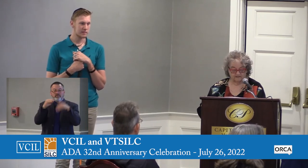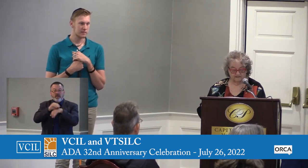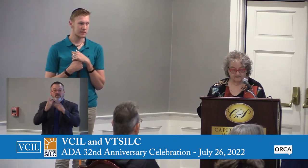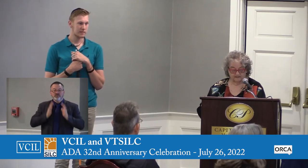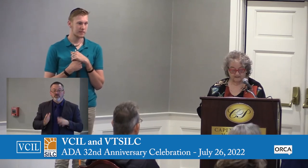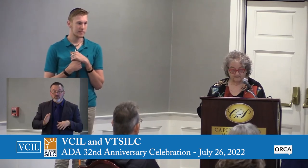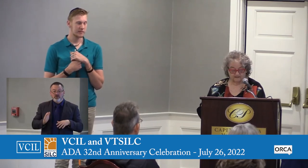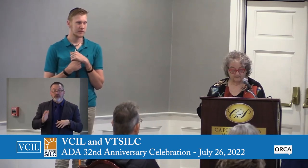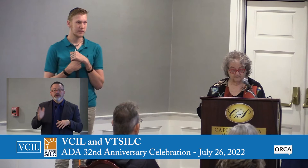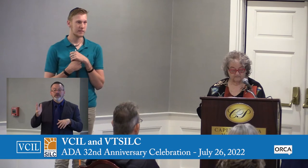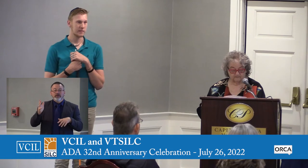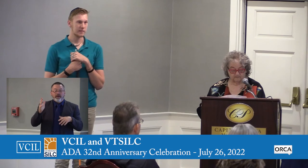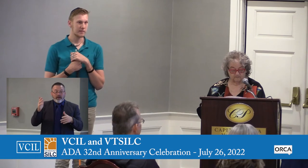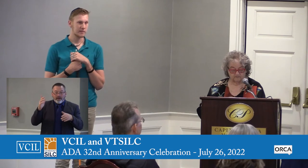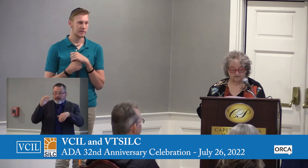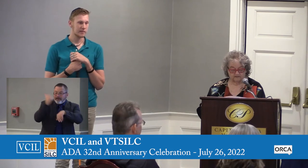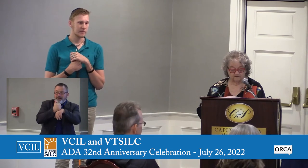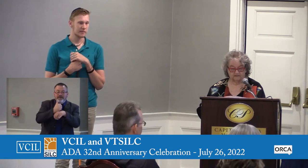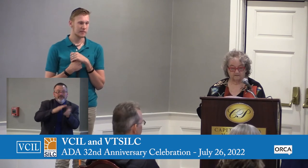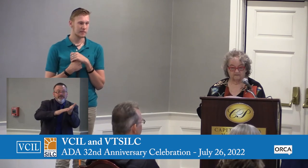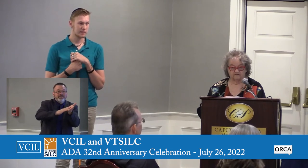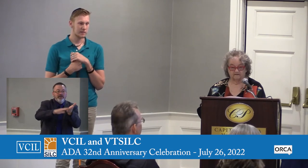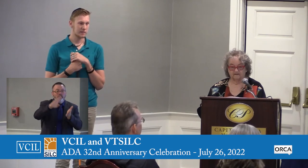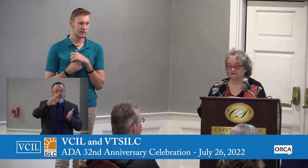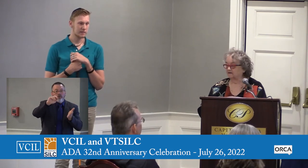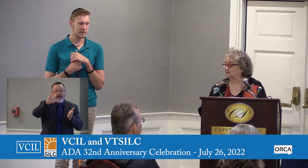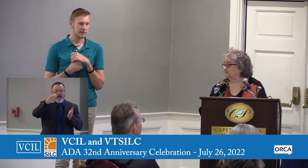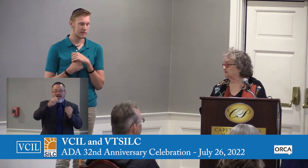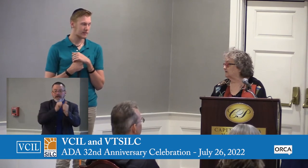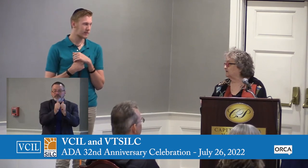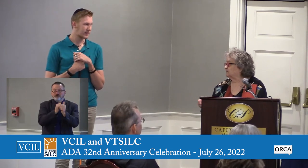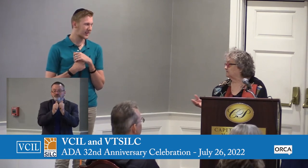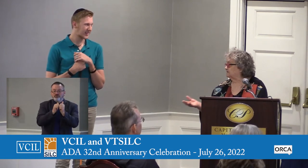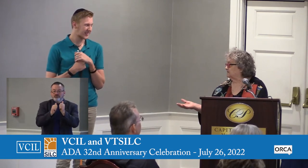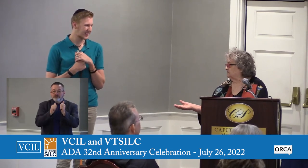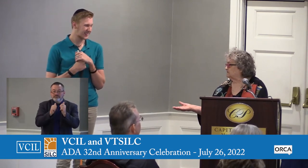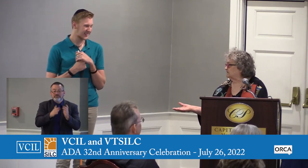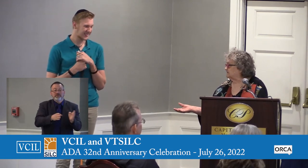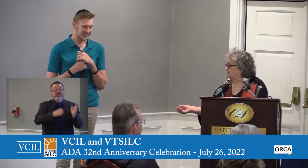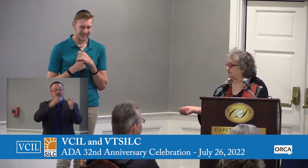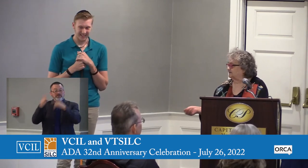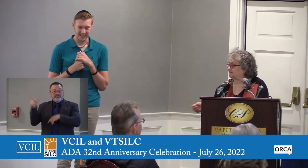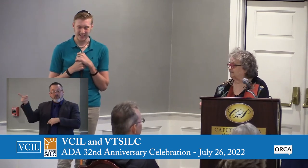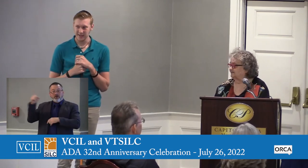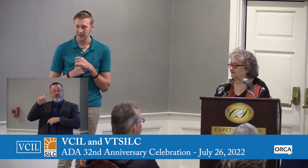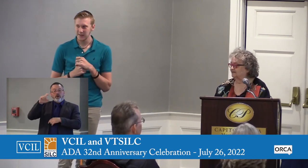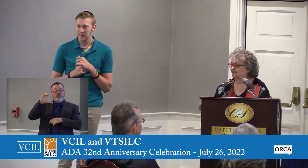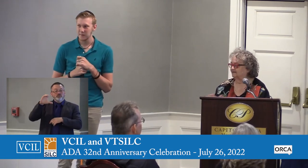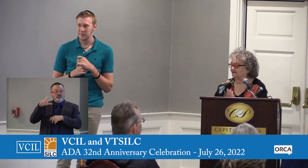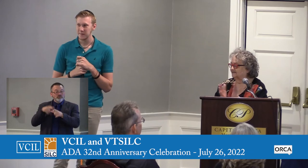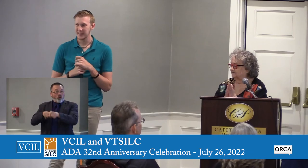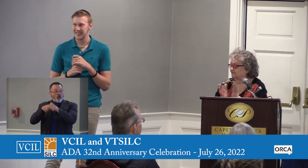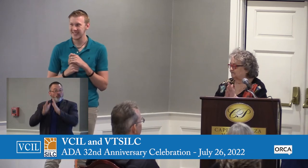runner, and is active in music and theater. I present the award to Sean.